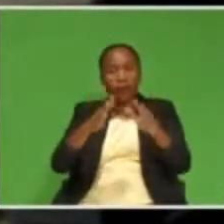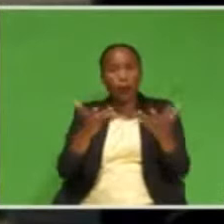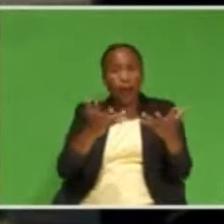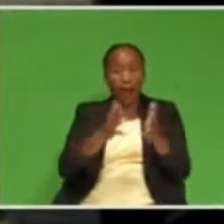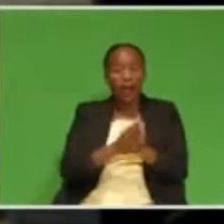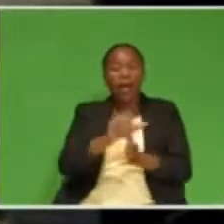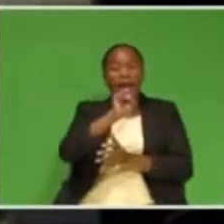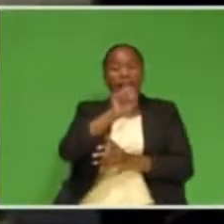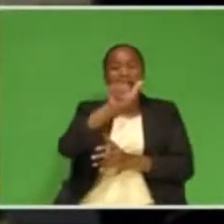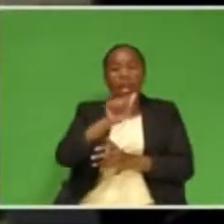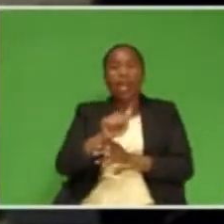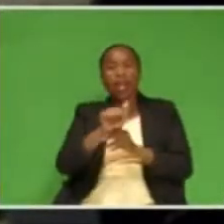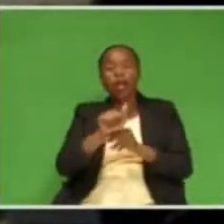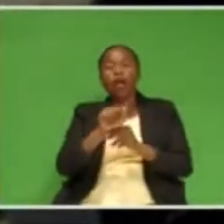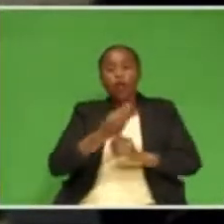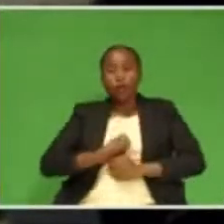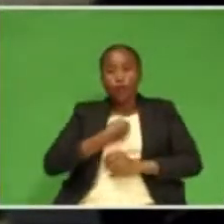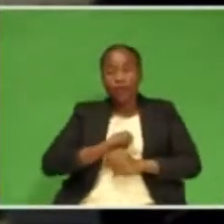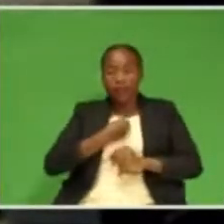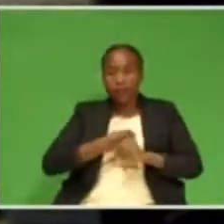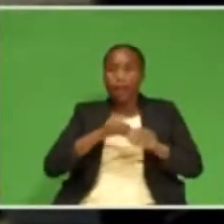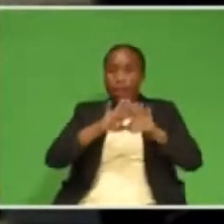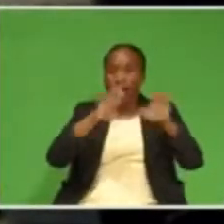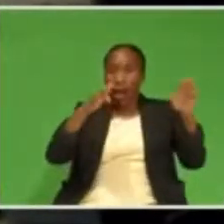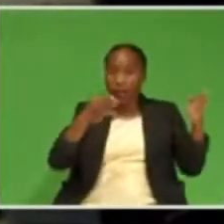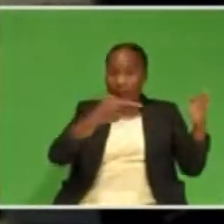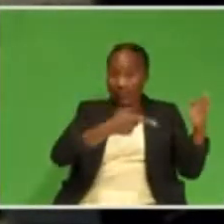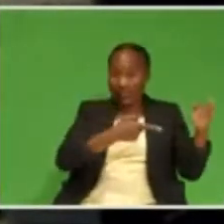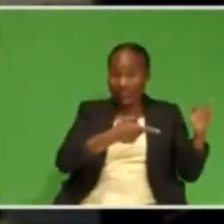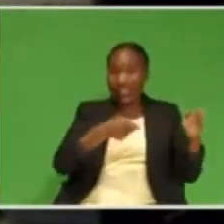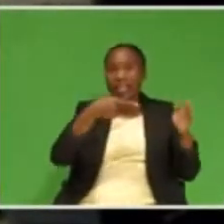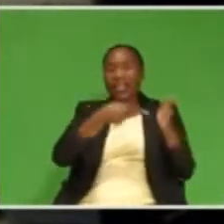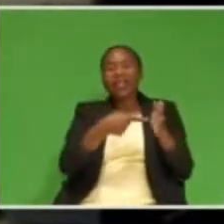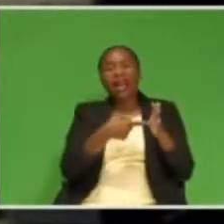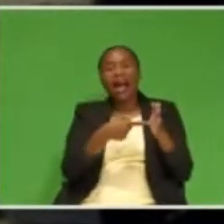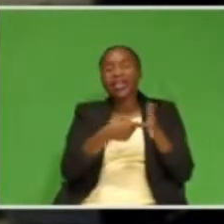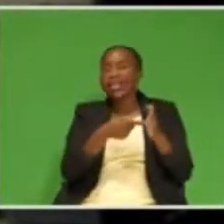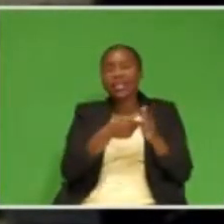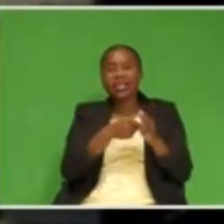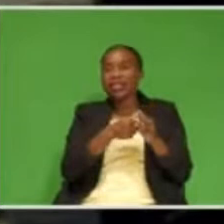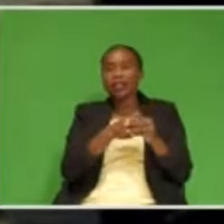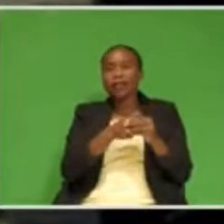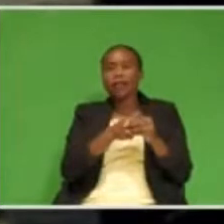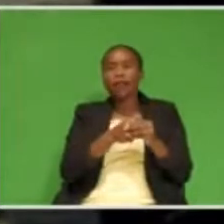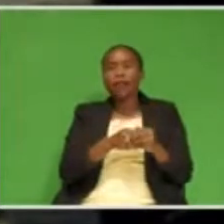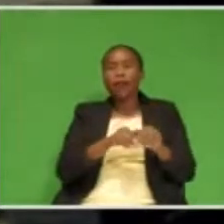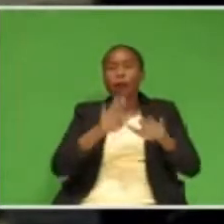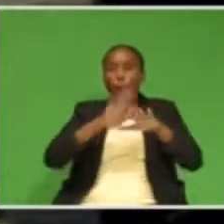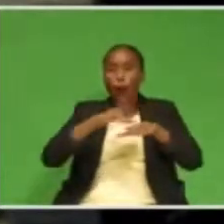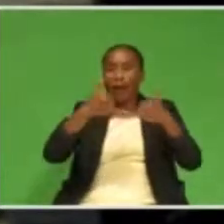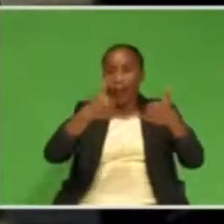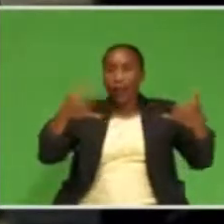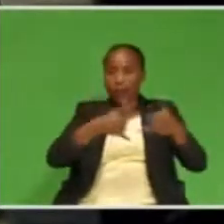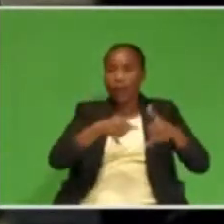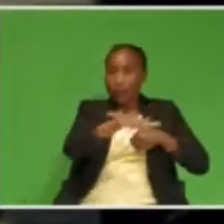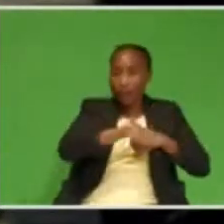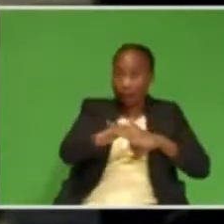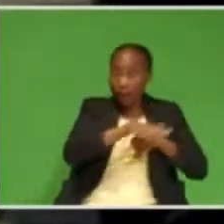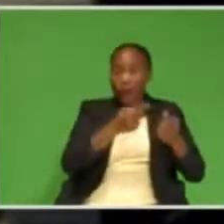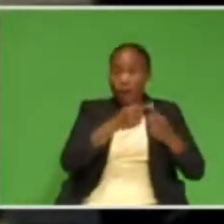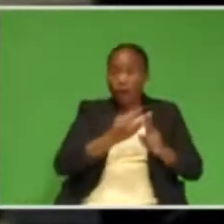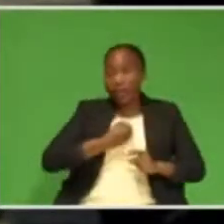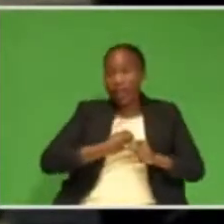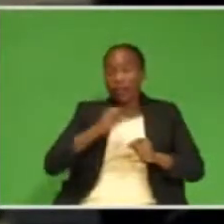Youth Mobi platform, which is a zero-rated online platform for young South Africans to